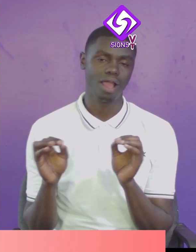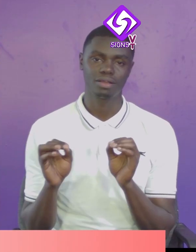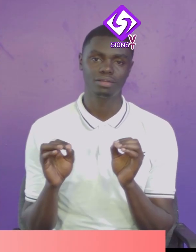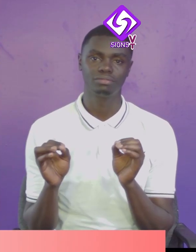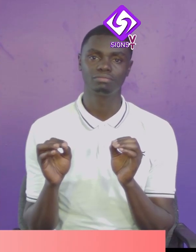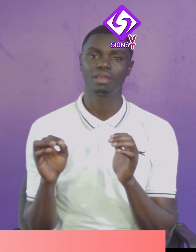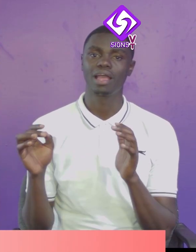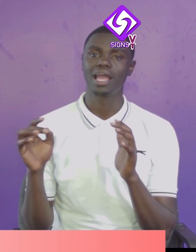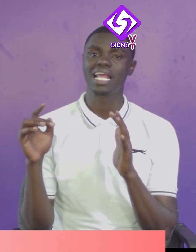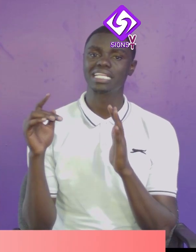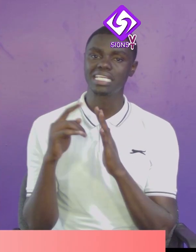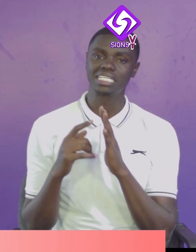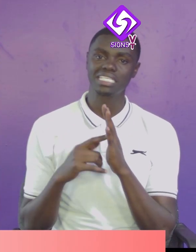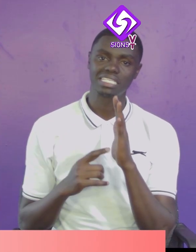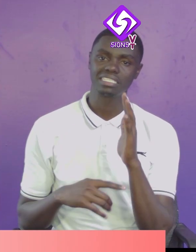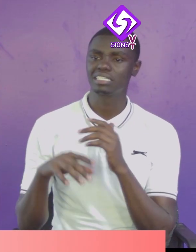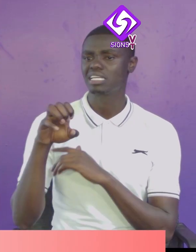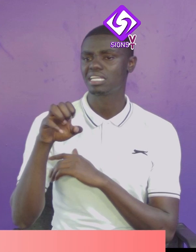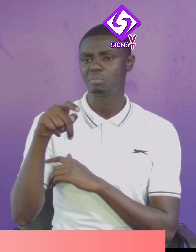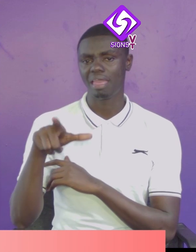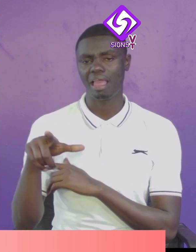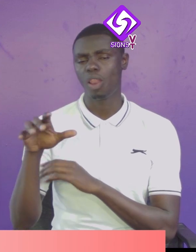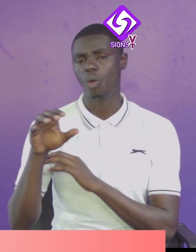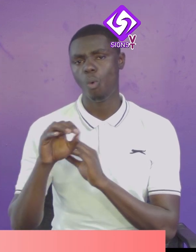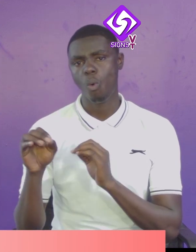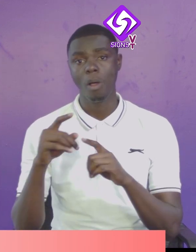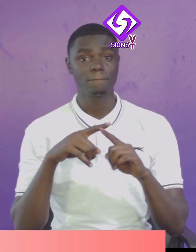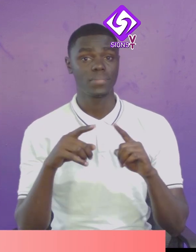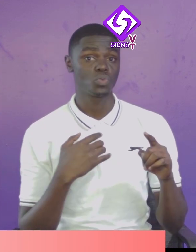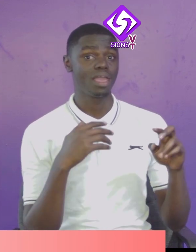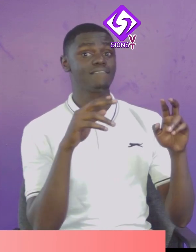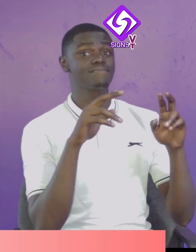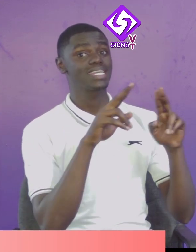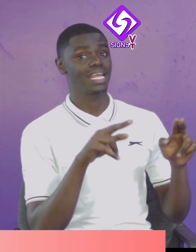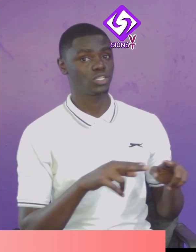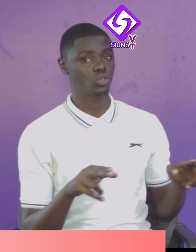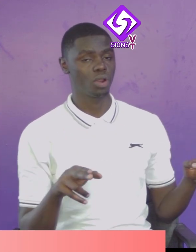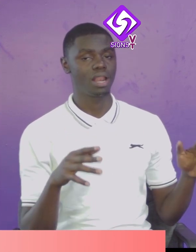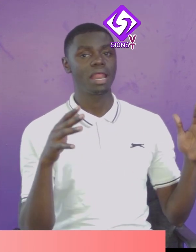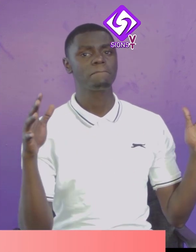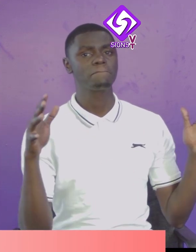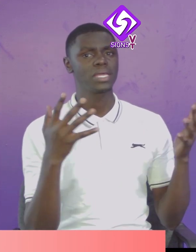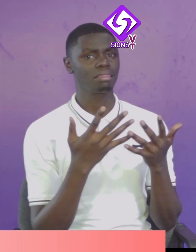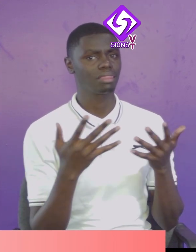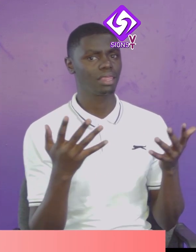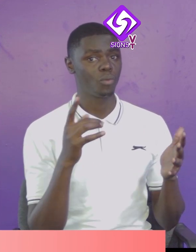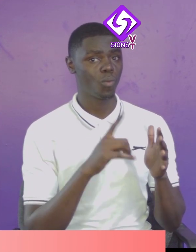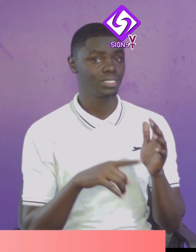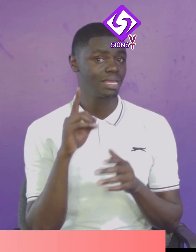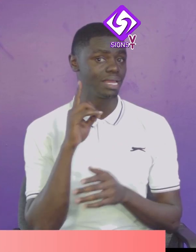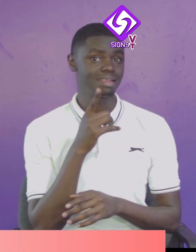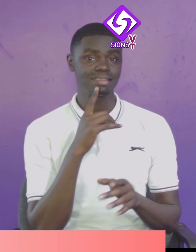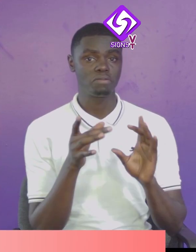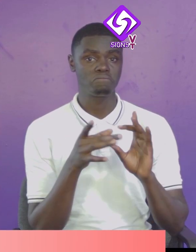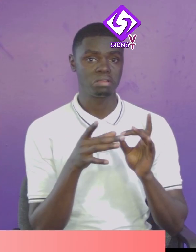the league that we are used to, like the English Premier League, yes, we still have the international. Right. And the most big thing is the Deaflympics have